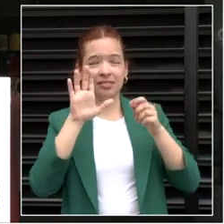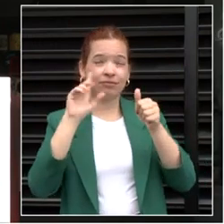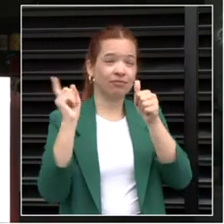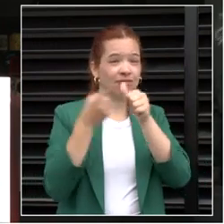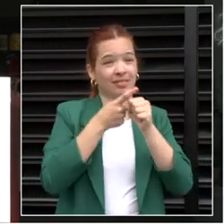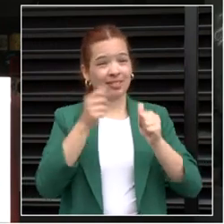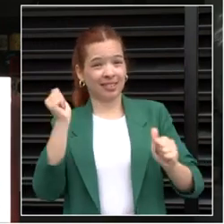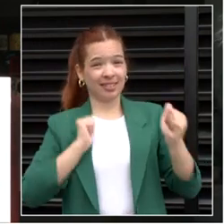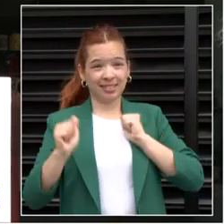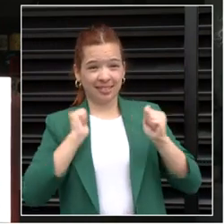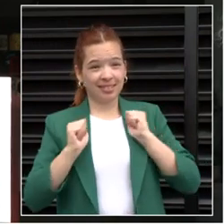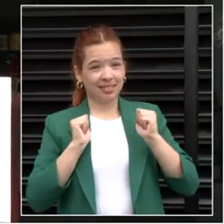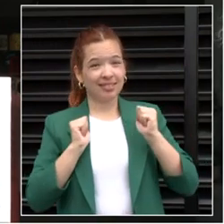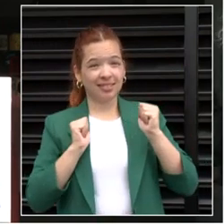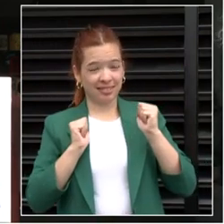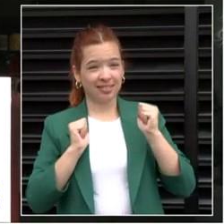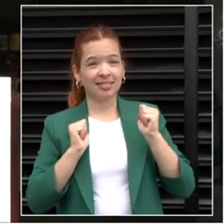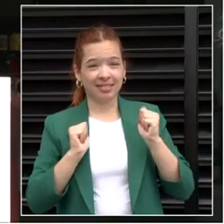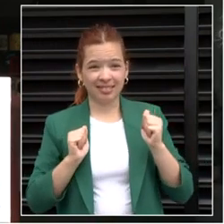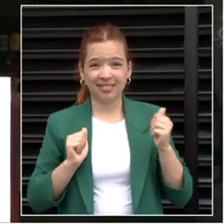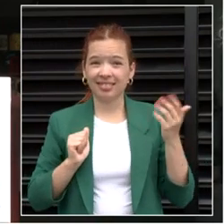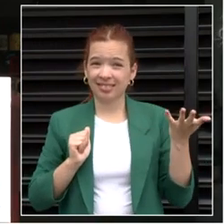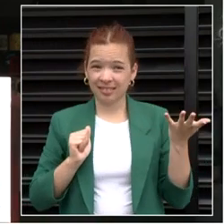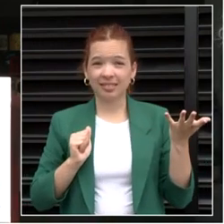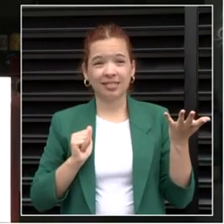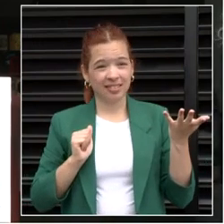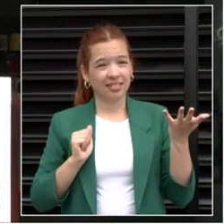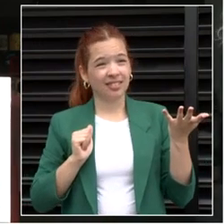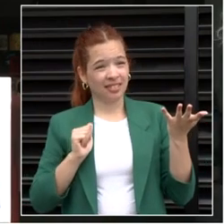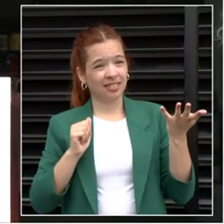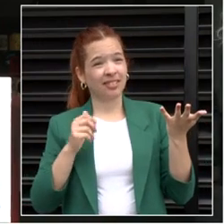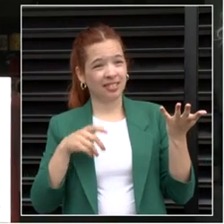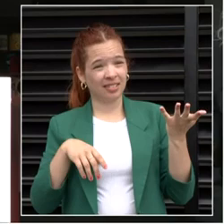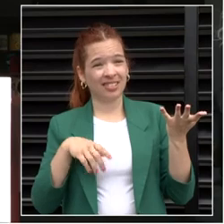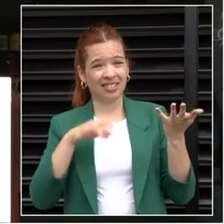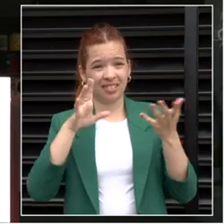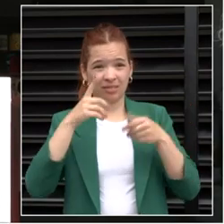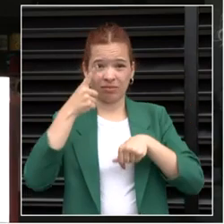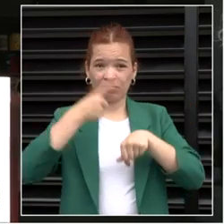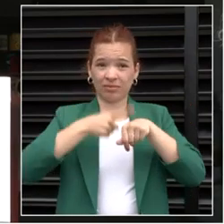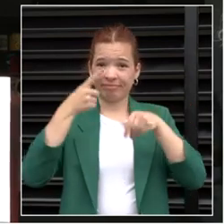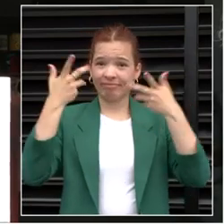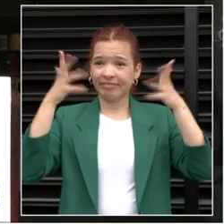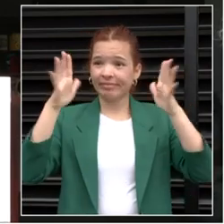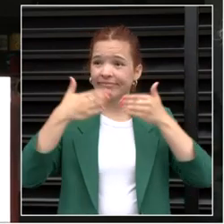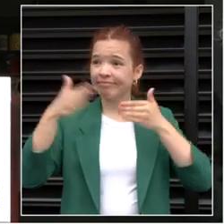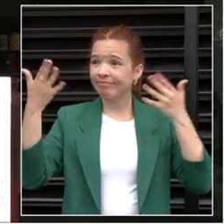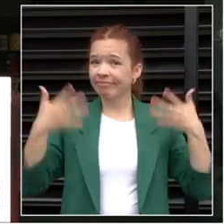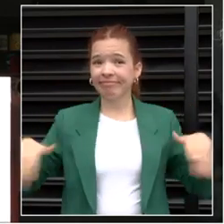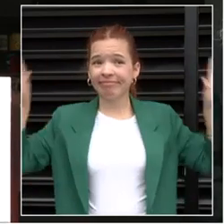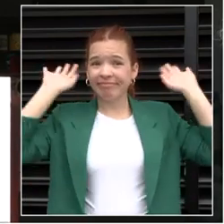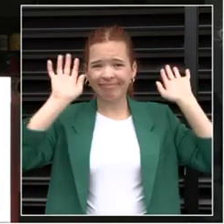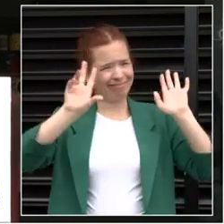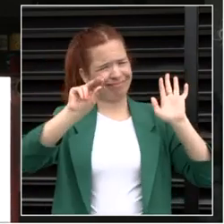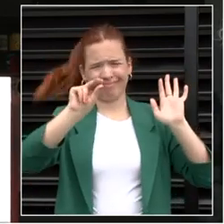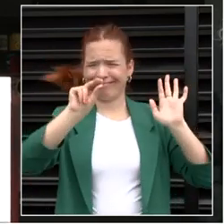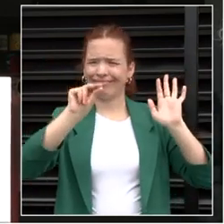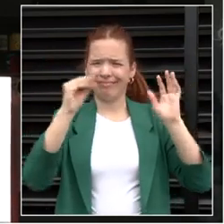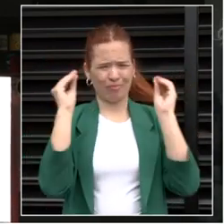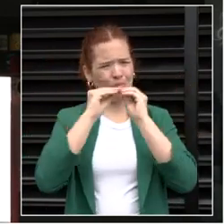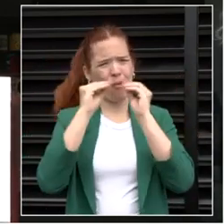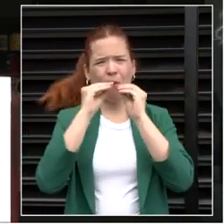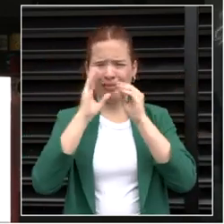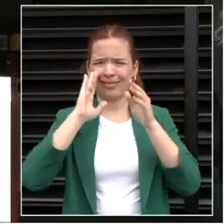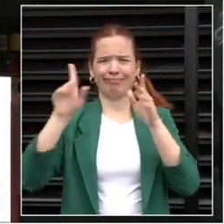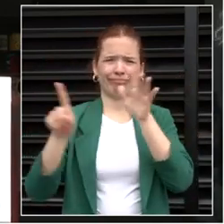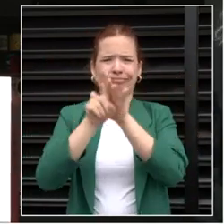them, huh? And I didn't dare call Dave and ask him. It was a rough time in those days for everyone. The